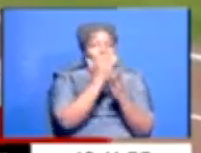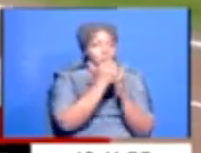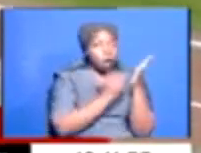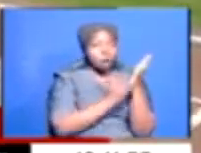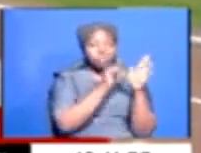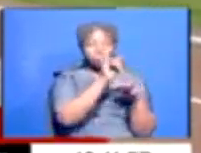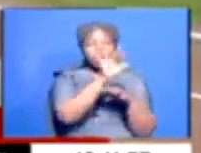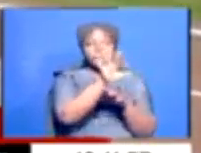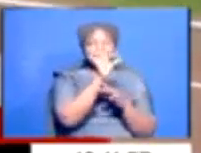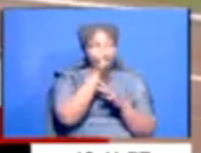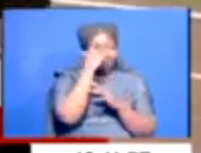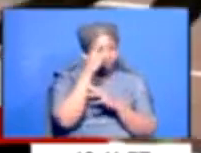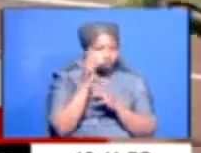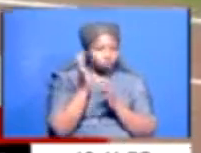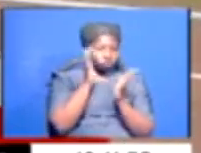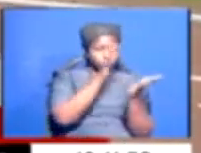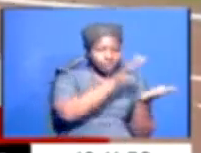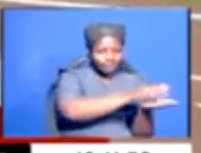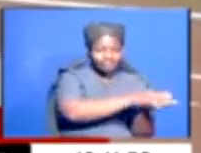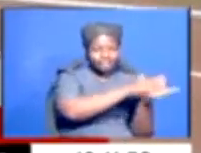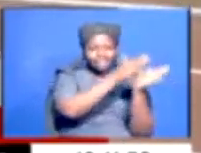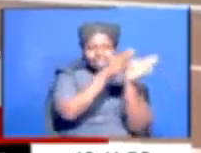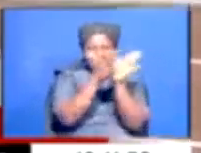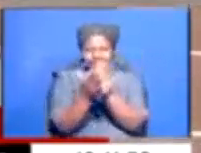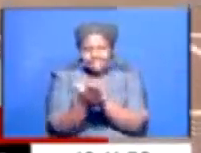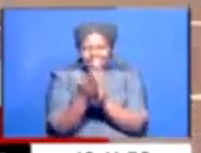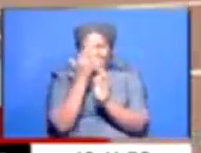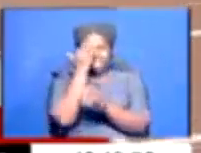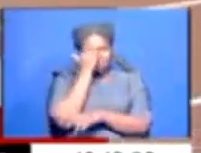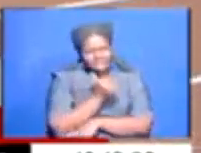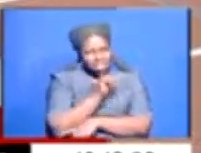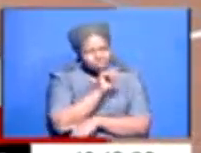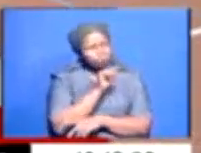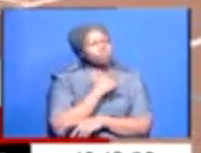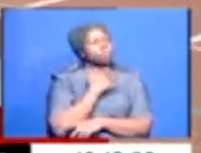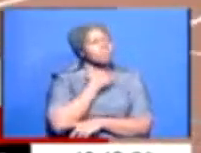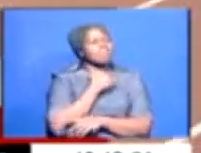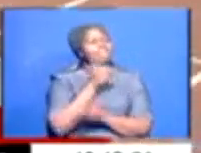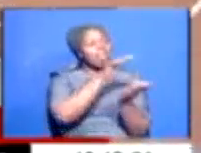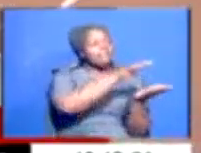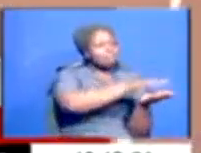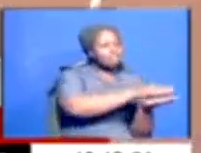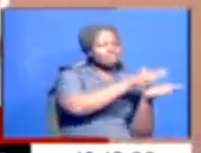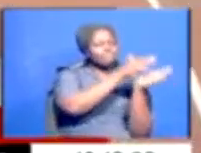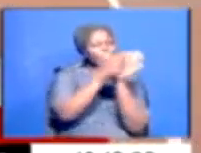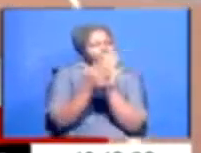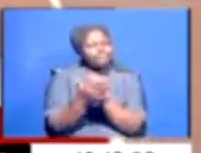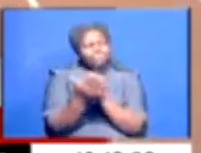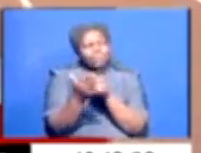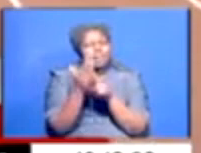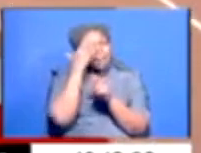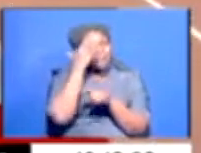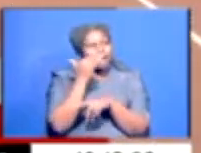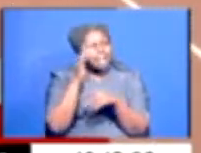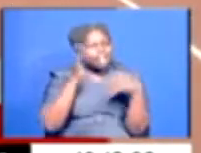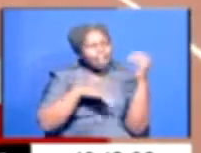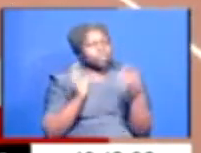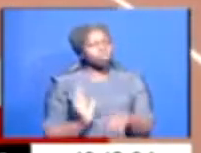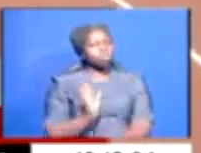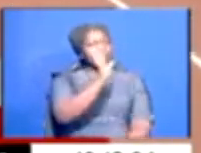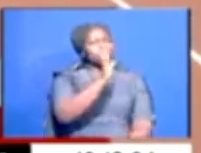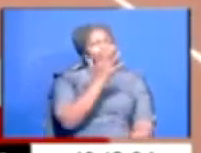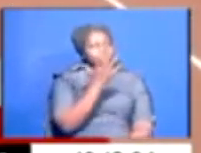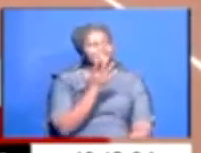Yeah. Why the preference for the discus rather than the short put? Yeah, it is discus that is in Commonwealth